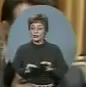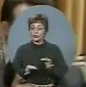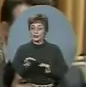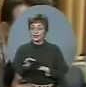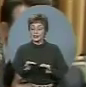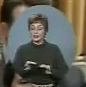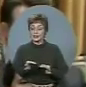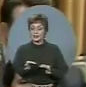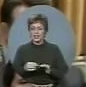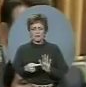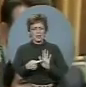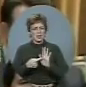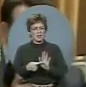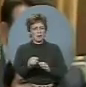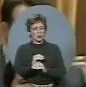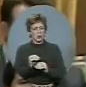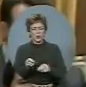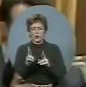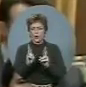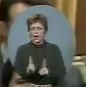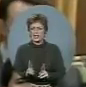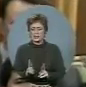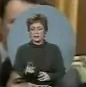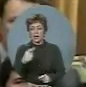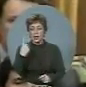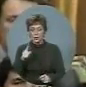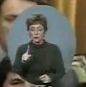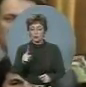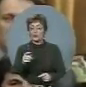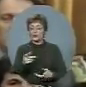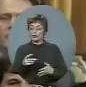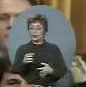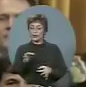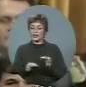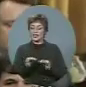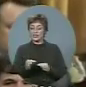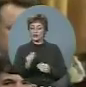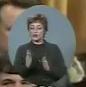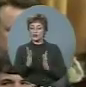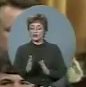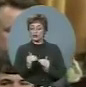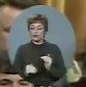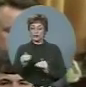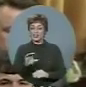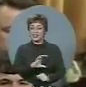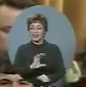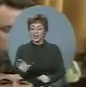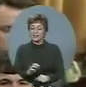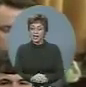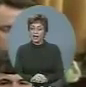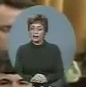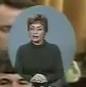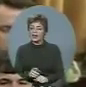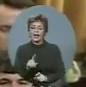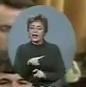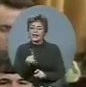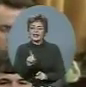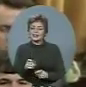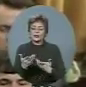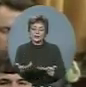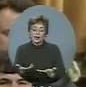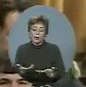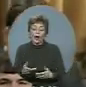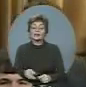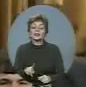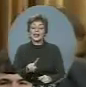the institution of the Canadian judiciary. The issue here is whether they are prepared to listen to what the justices and